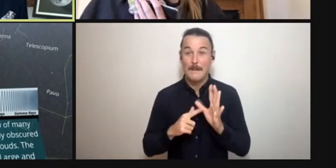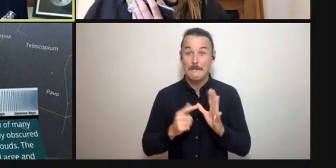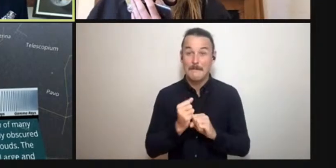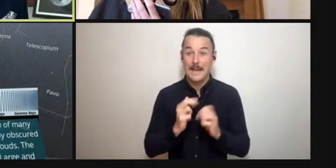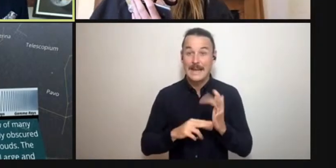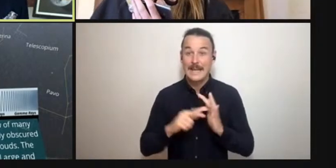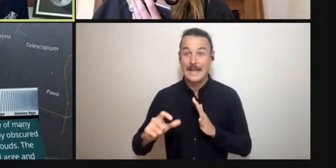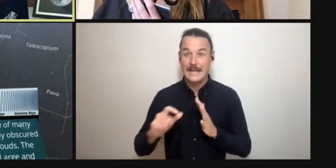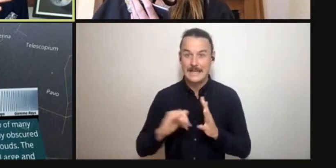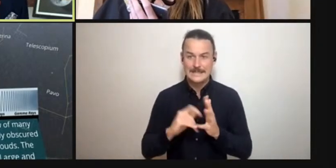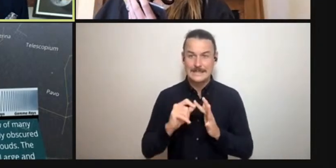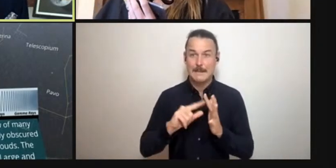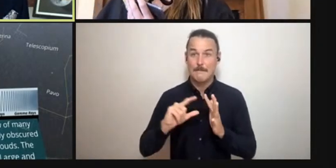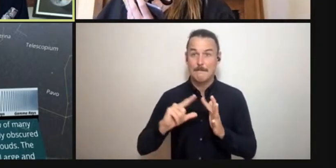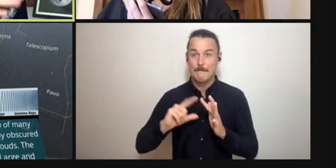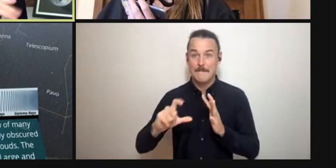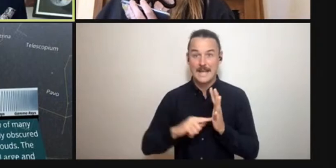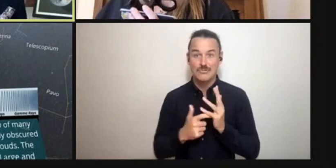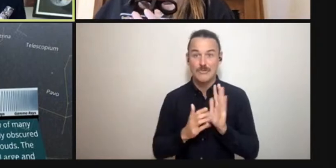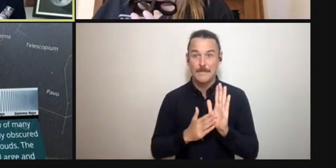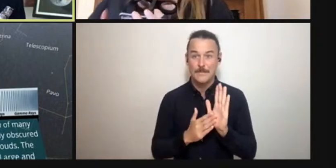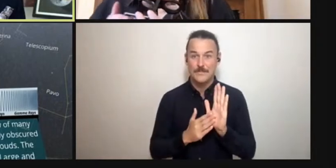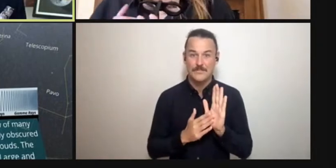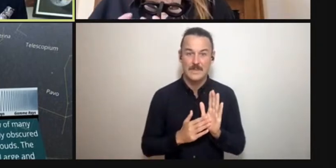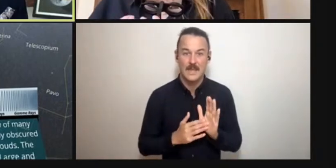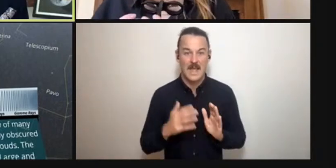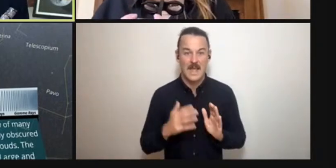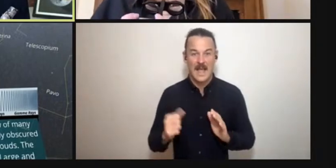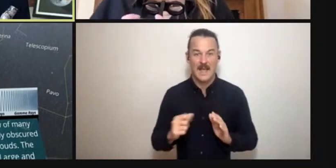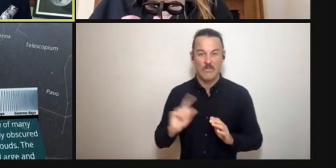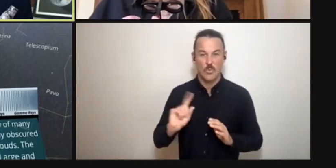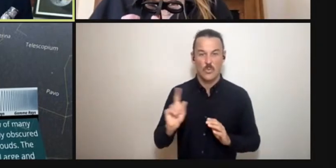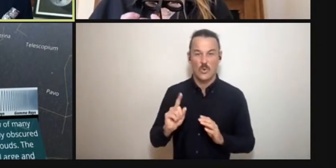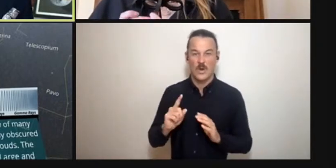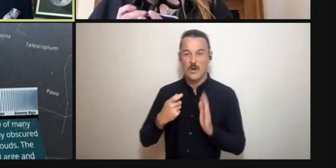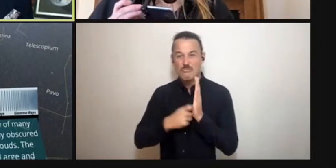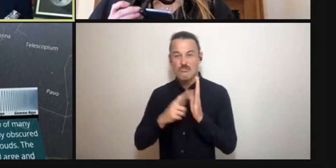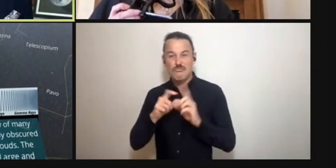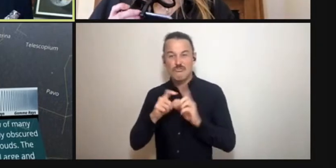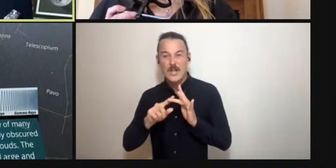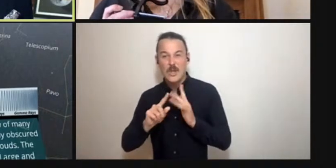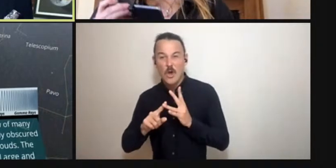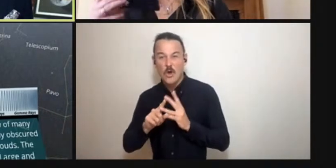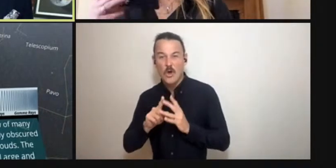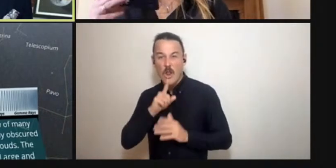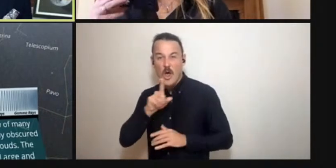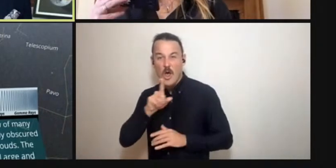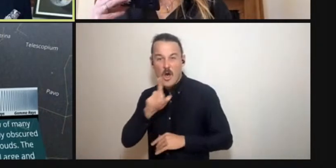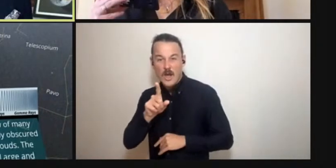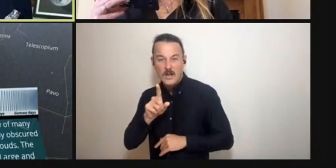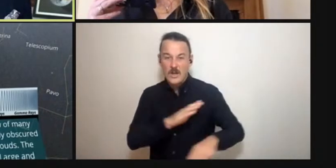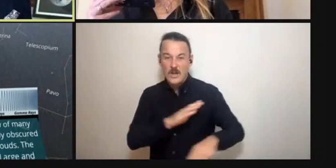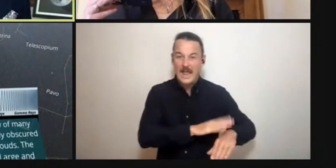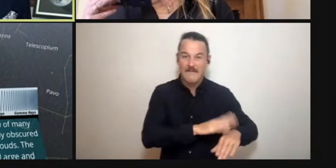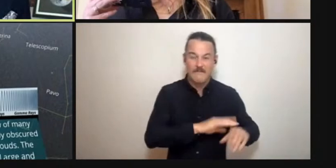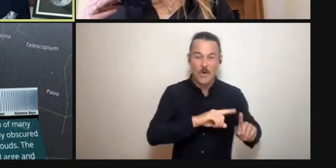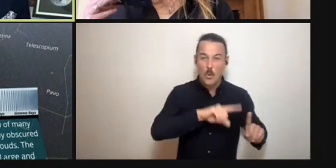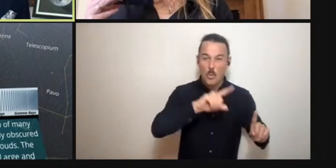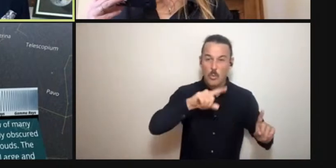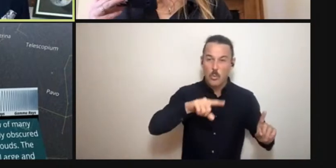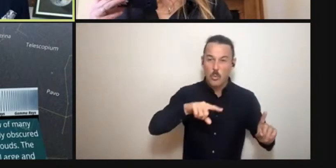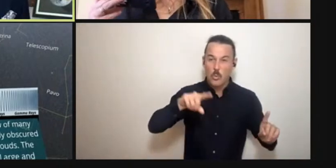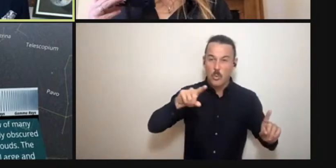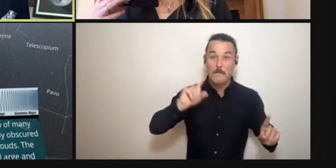wavelength, low frequency, low energy light on the left, like radio, to high frequency, short wavelength, high